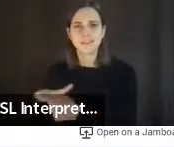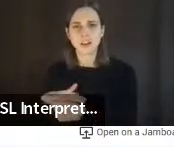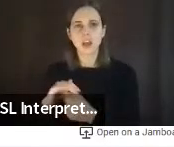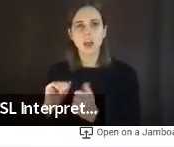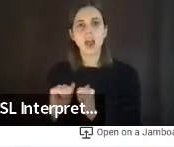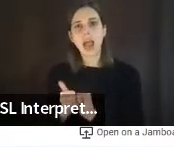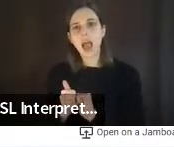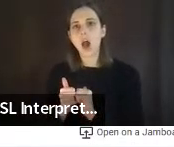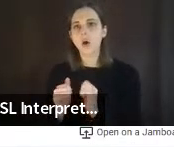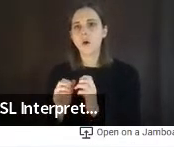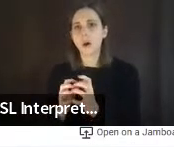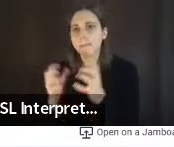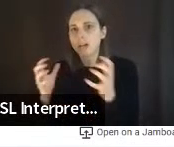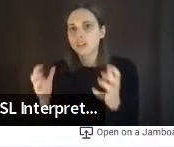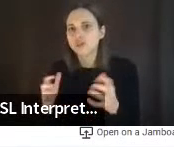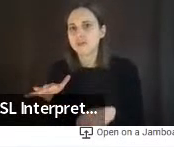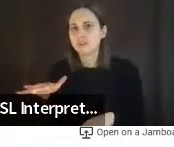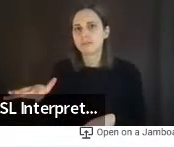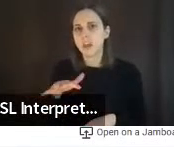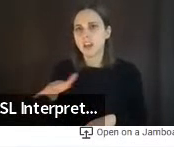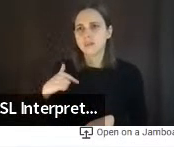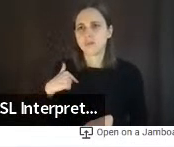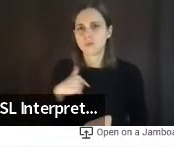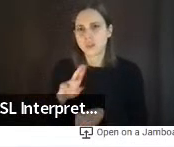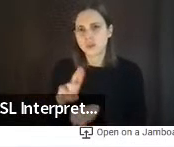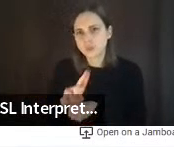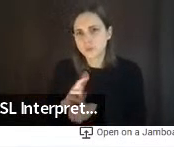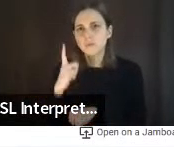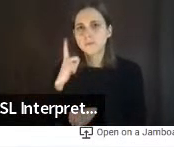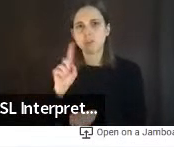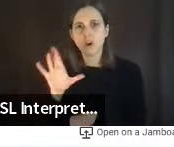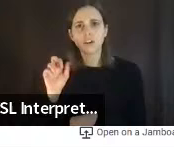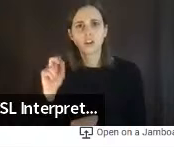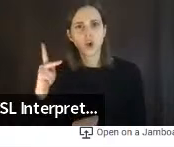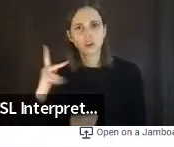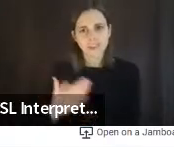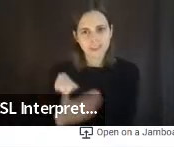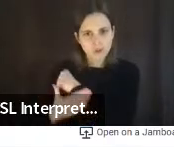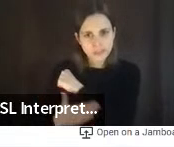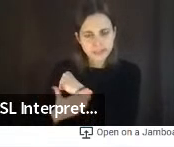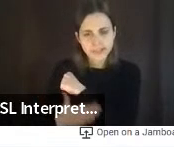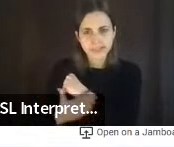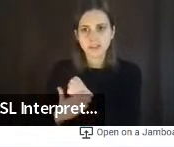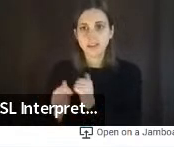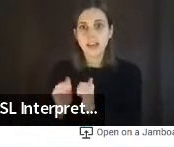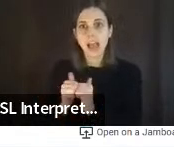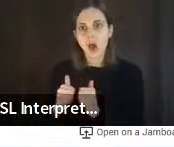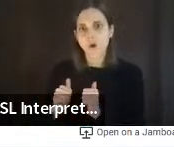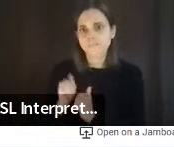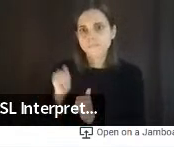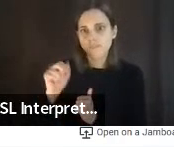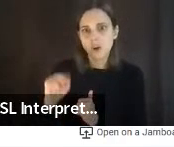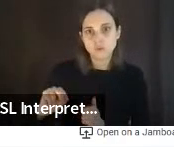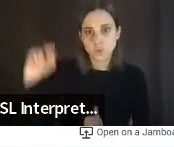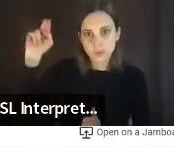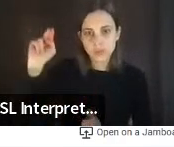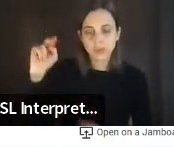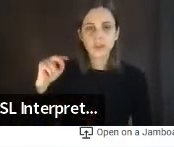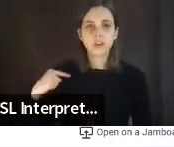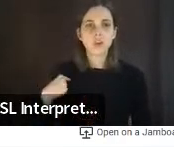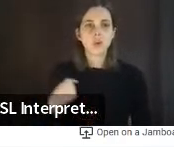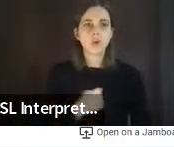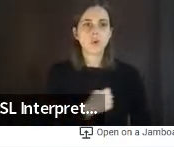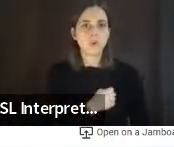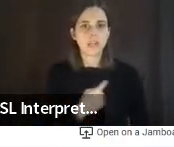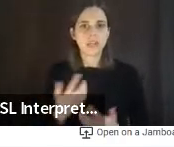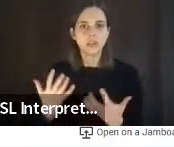the community for how far north it goes. We were taking it up to Illinois and I